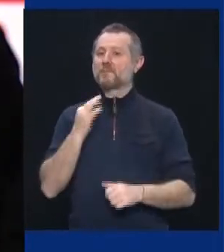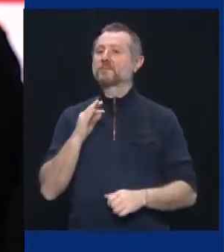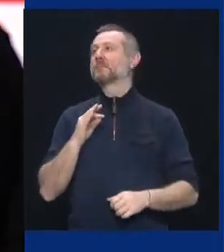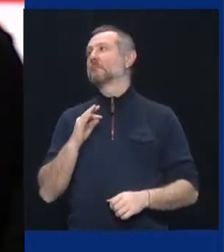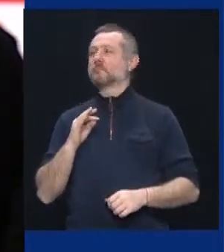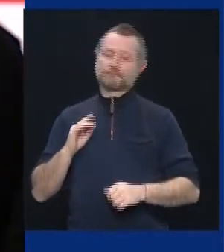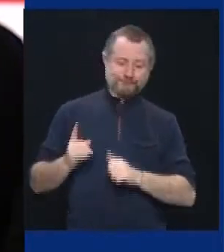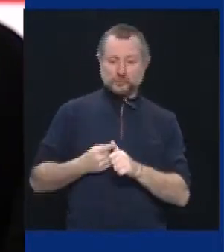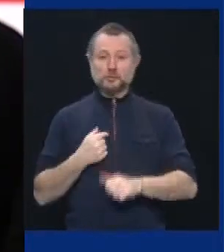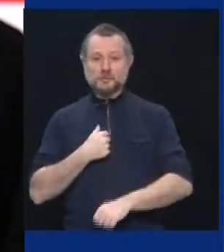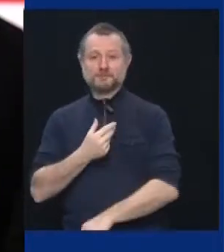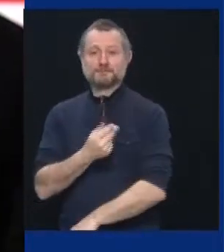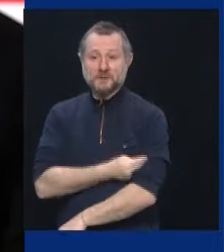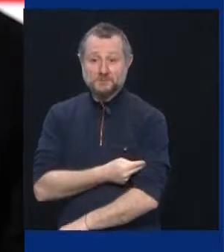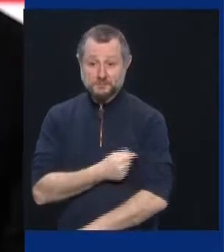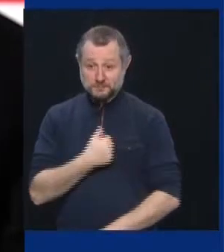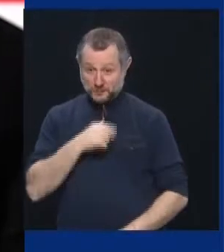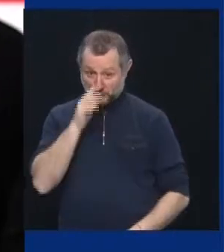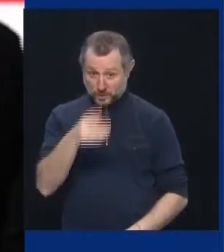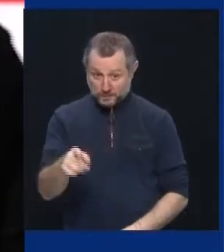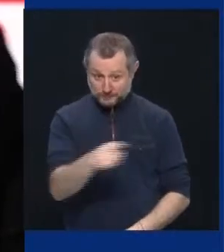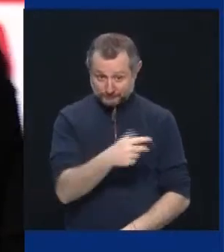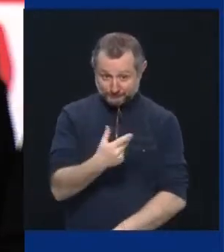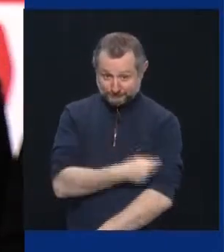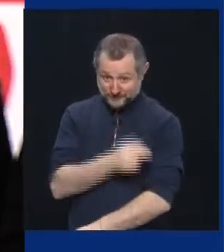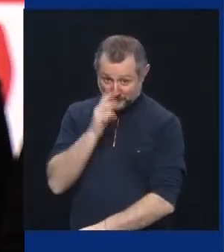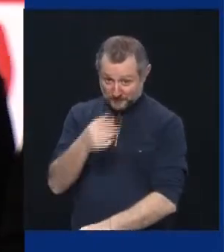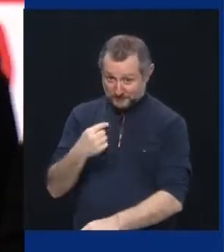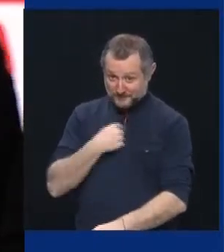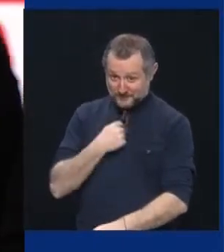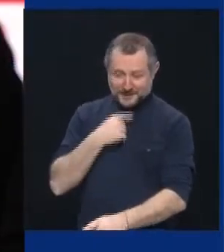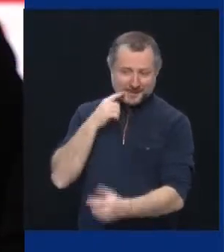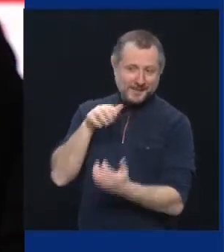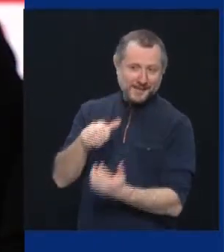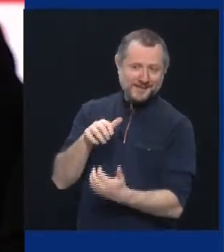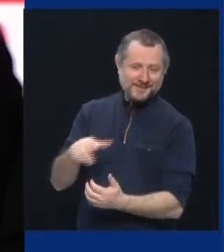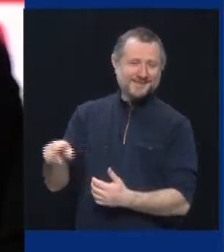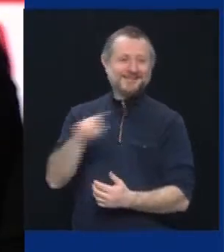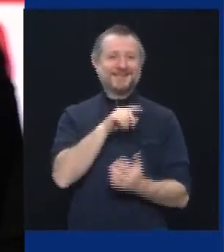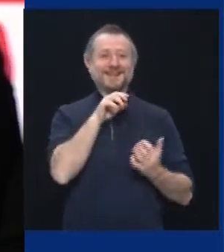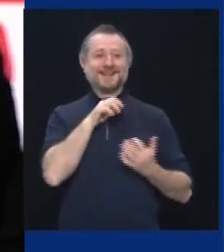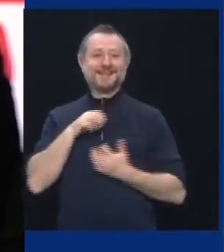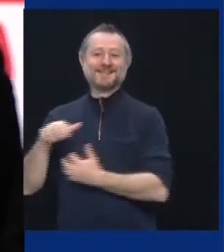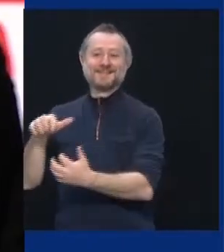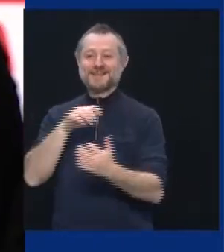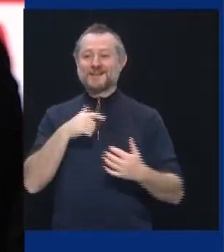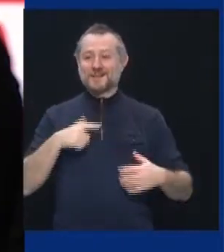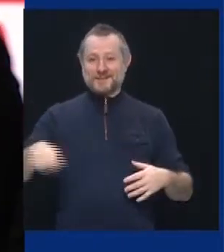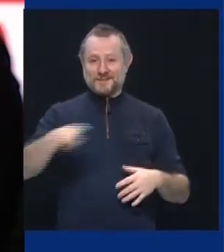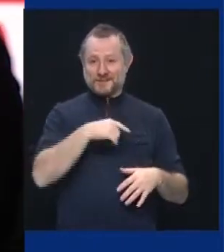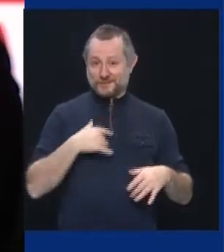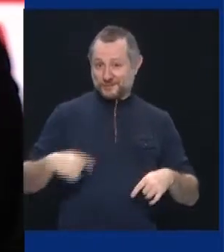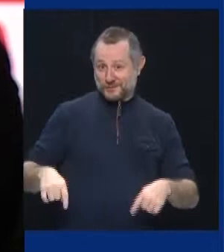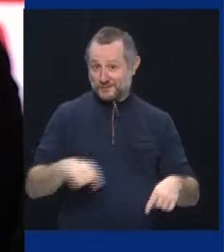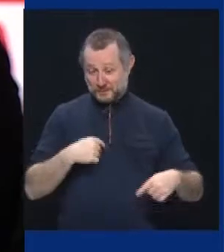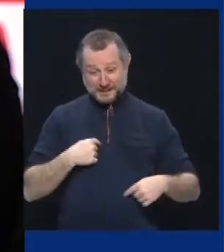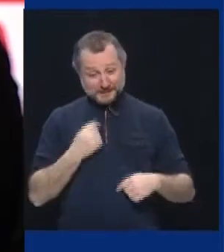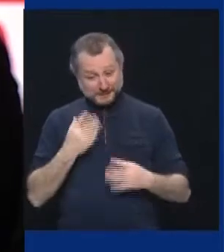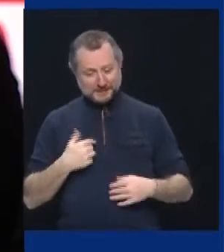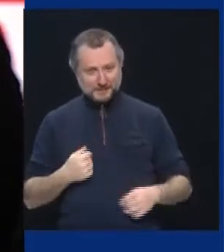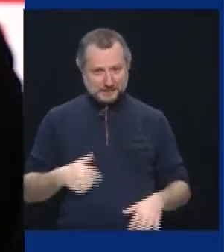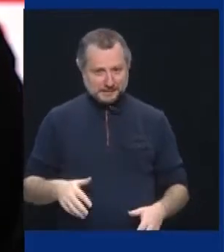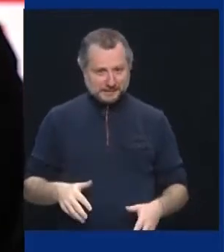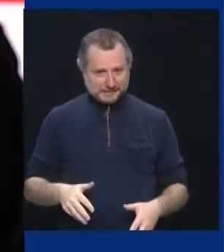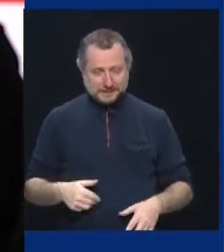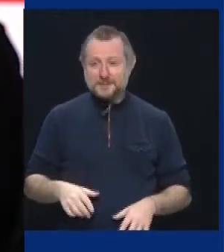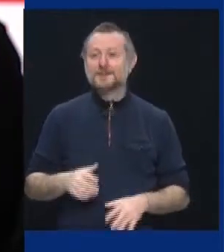Are you giving me the needle? Is that why you're laughing? It makes me nervous. Now I'm nervous. Now I'm really nervous.